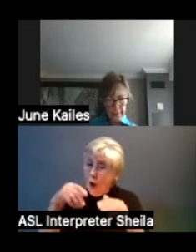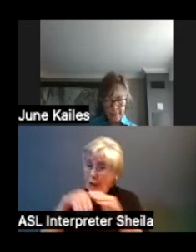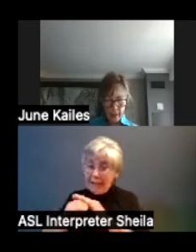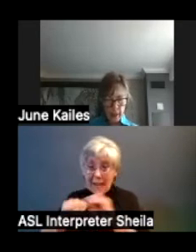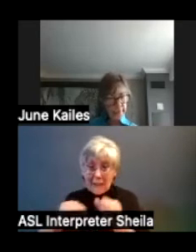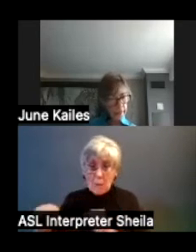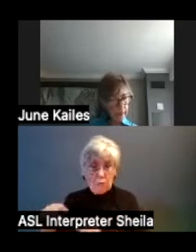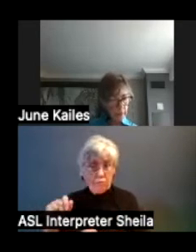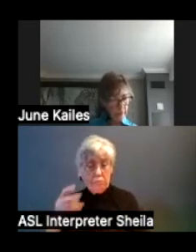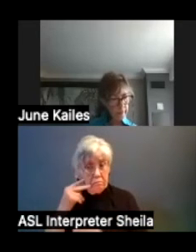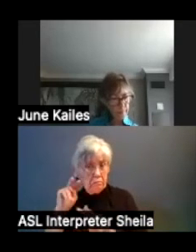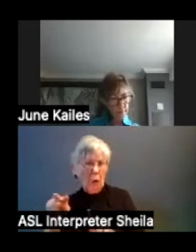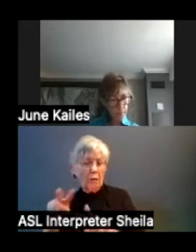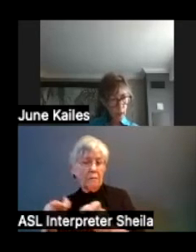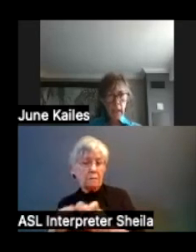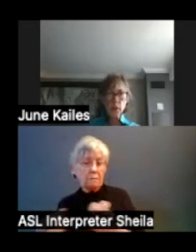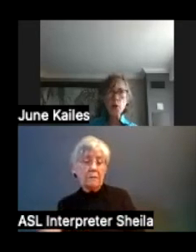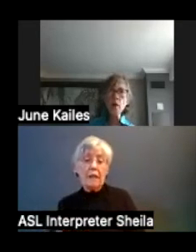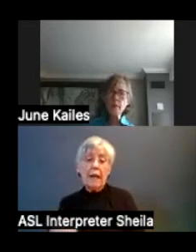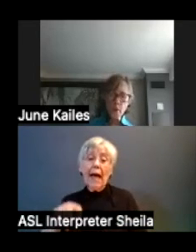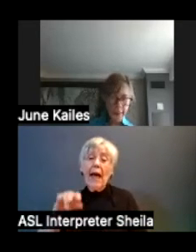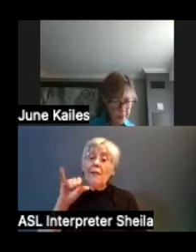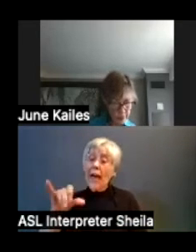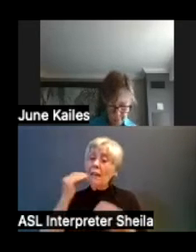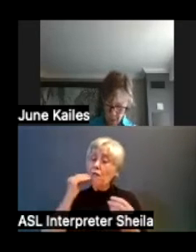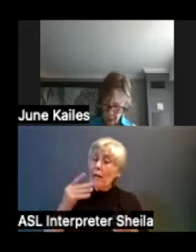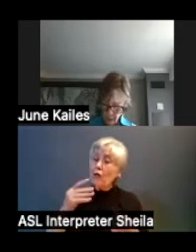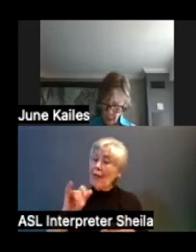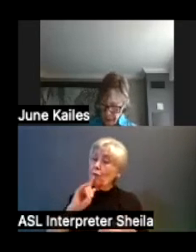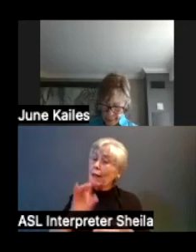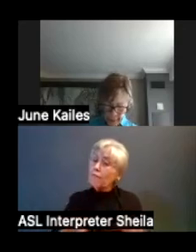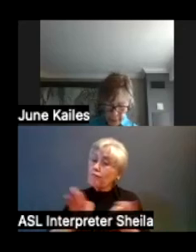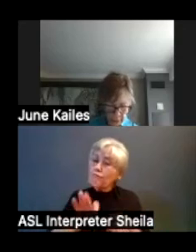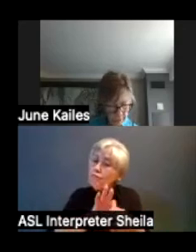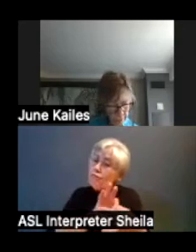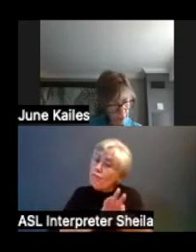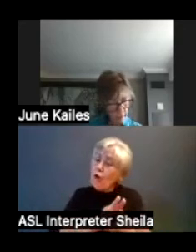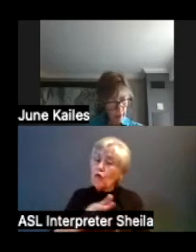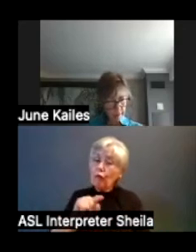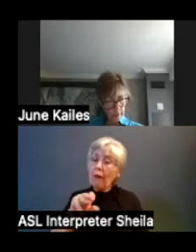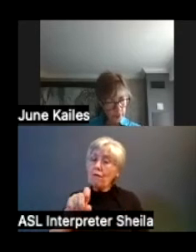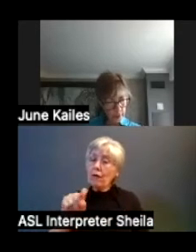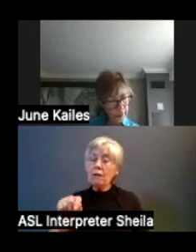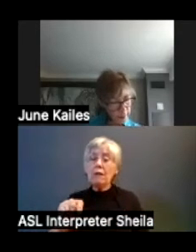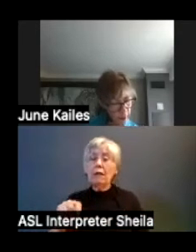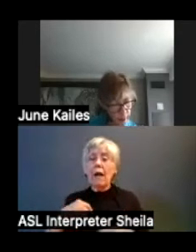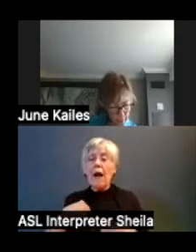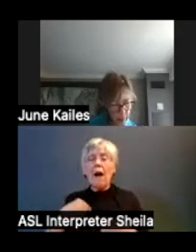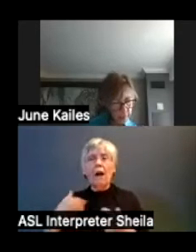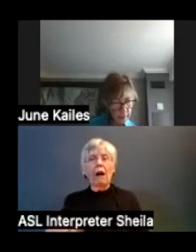And is the content relevant? So avoid things. I can't tell you the number of times I've